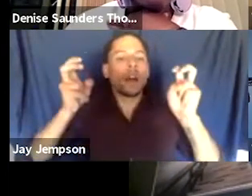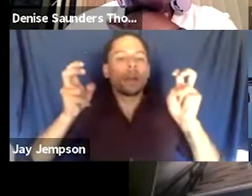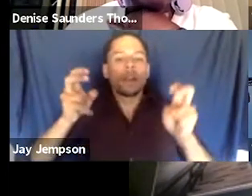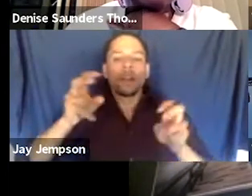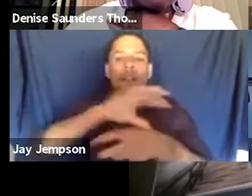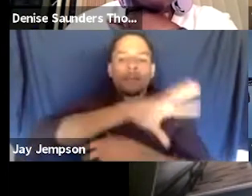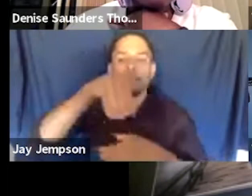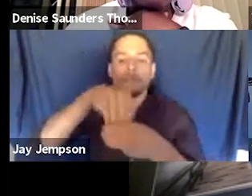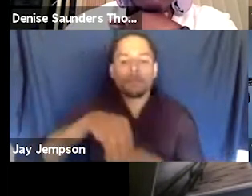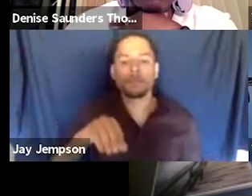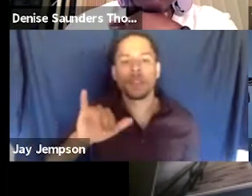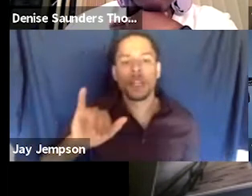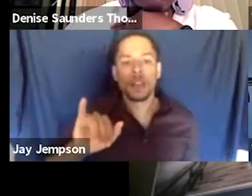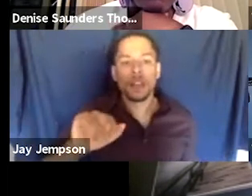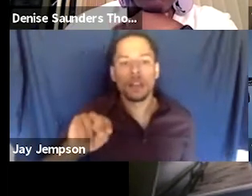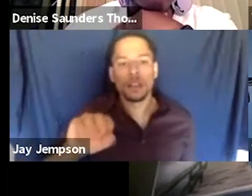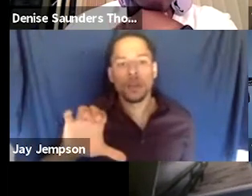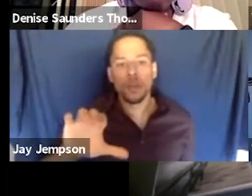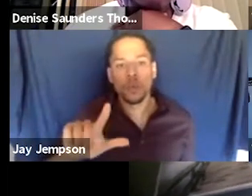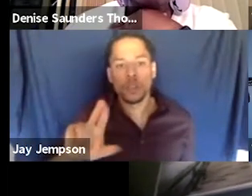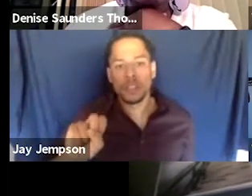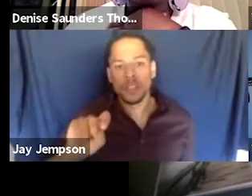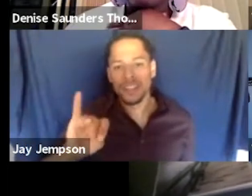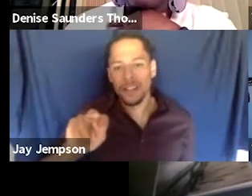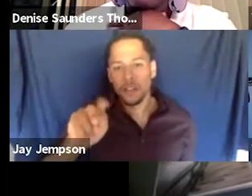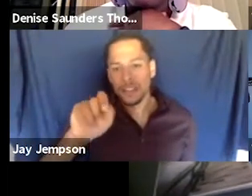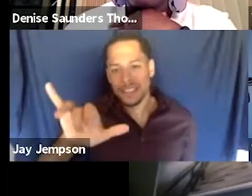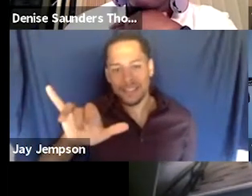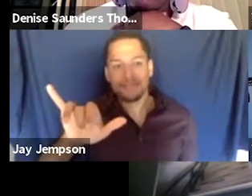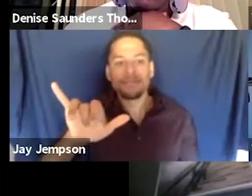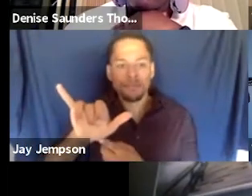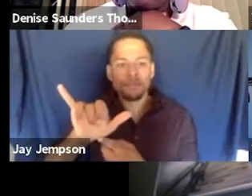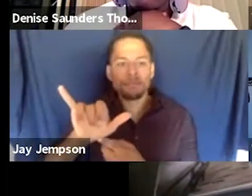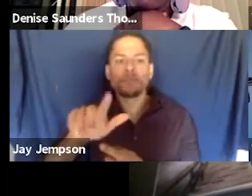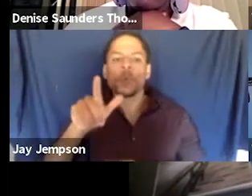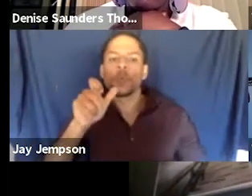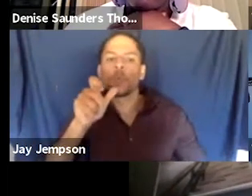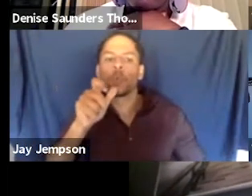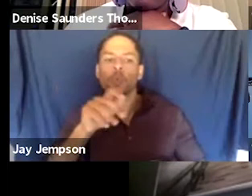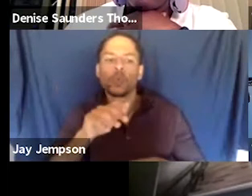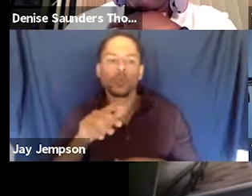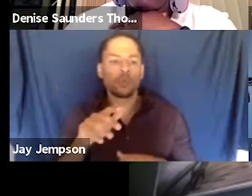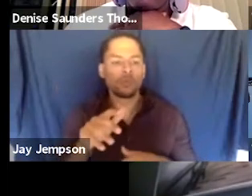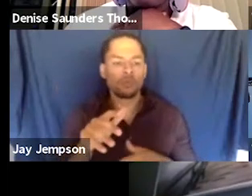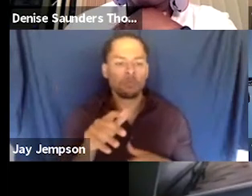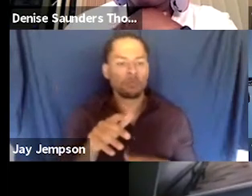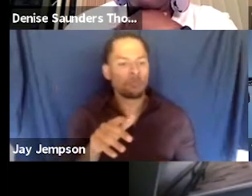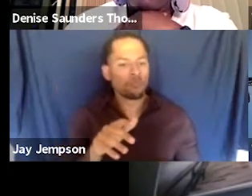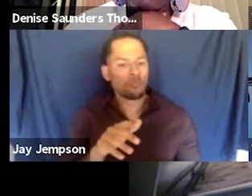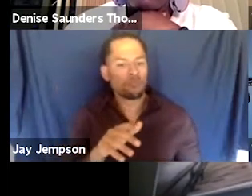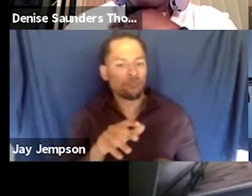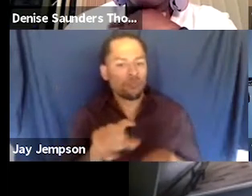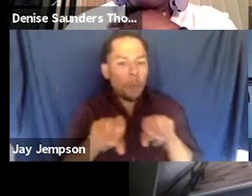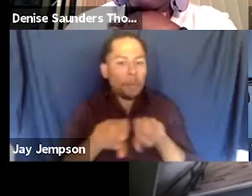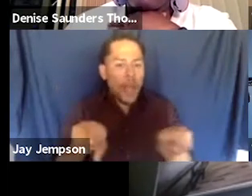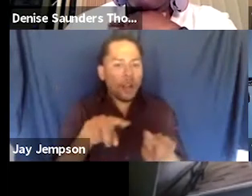Pioneer Winter, a choreographer with the Pioneer Winter Collective, and having some of our fellow artist connectivity series